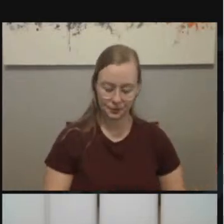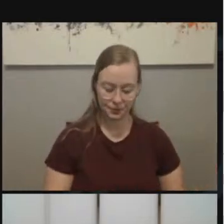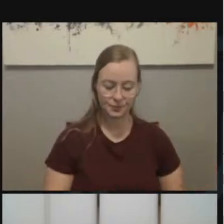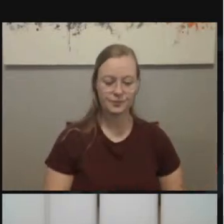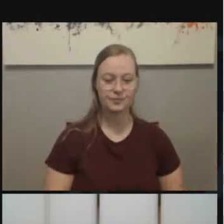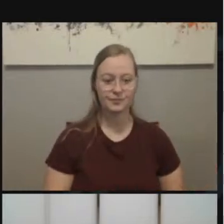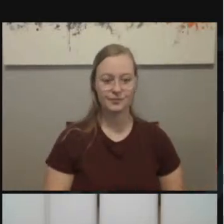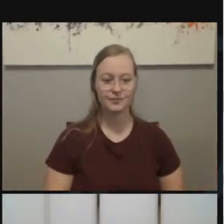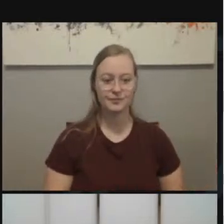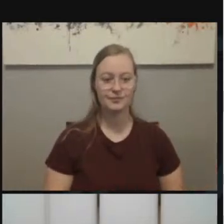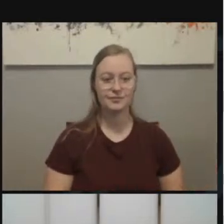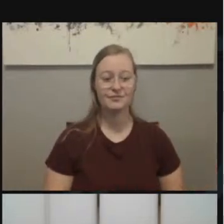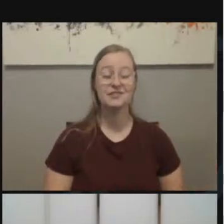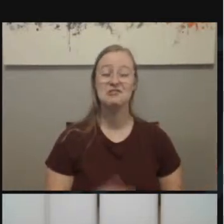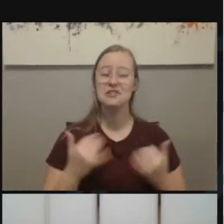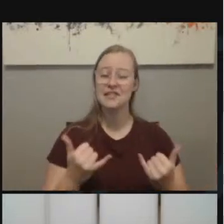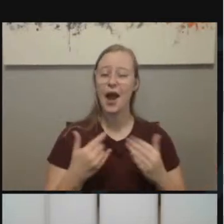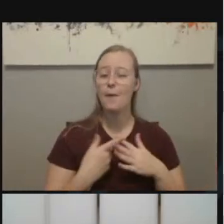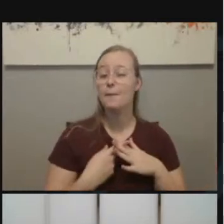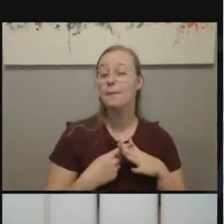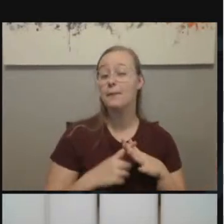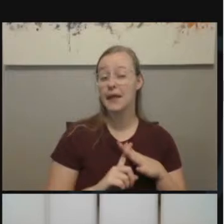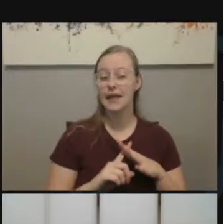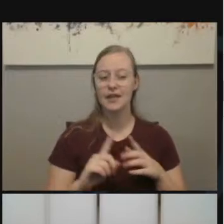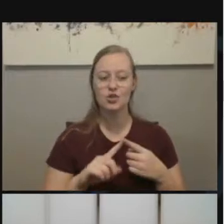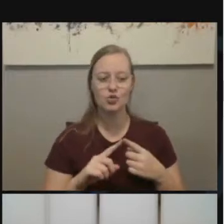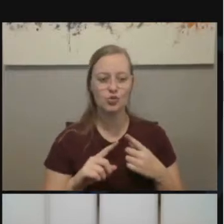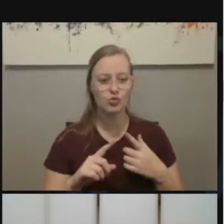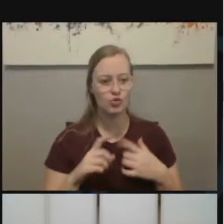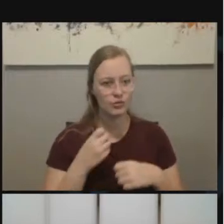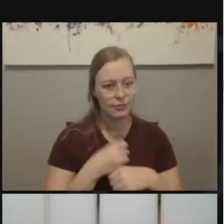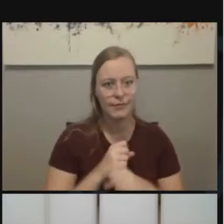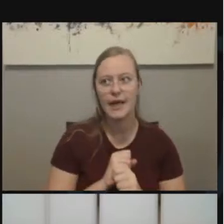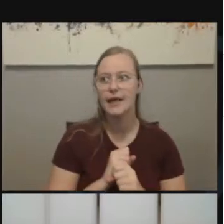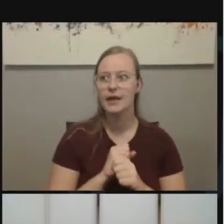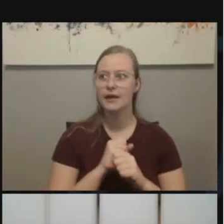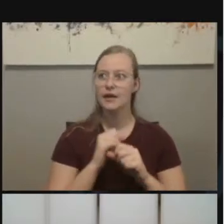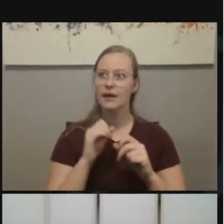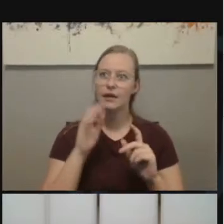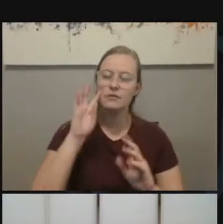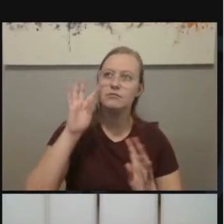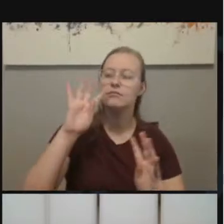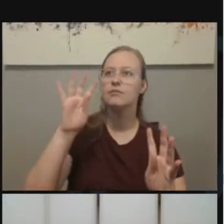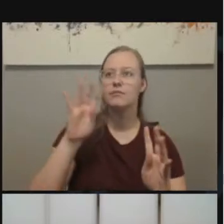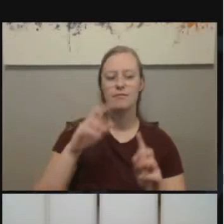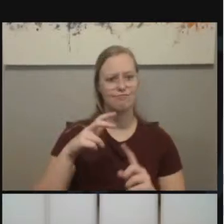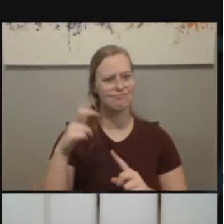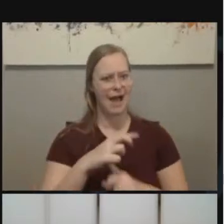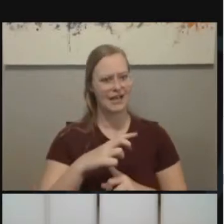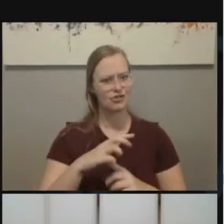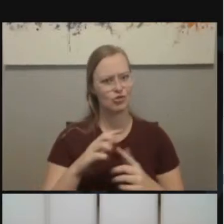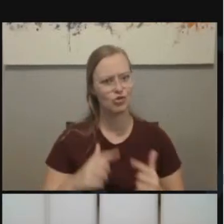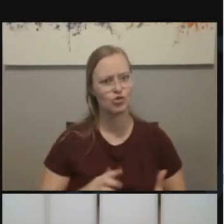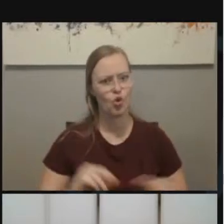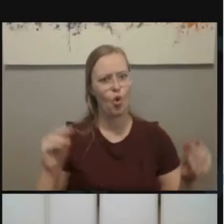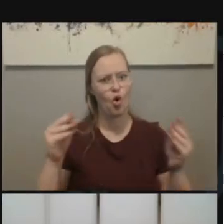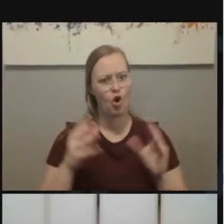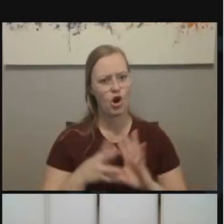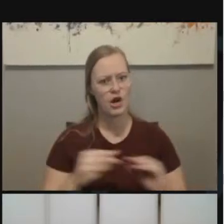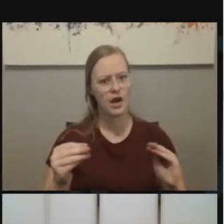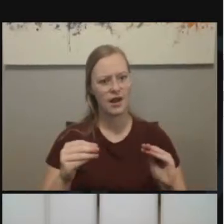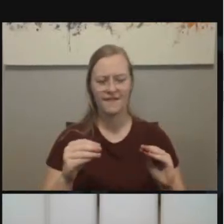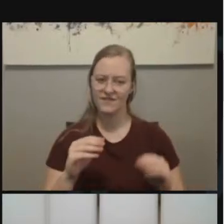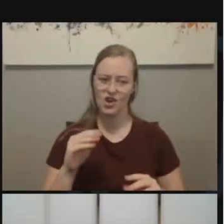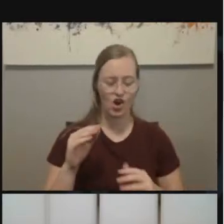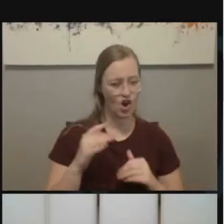We're beginning to create a master narrative of the early history of the Bailey